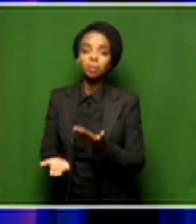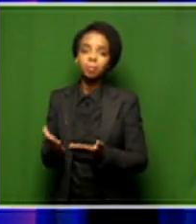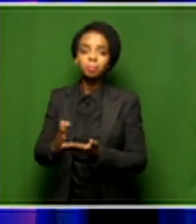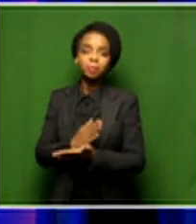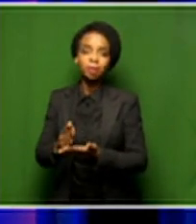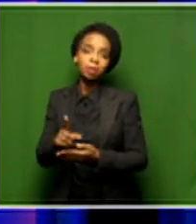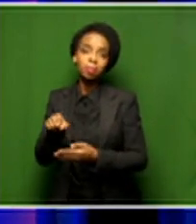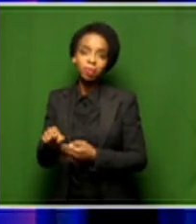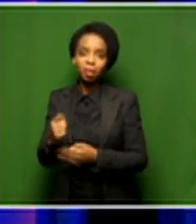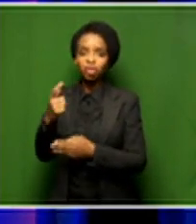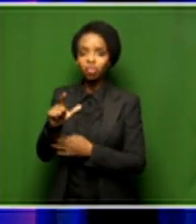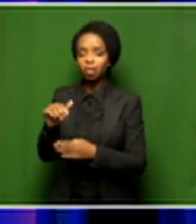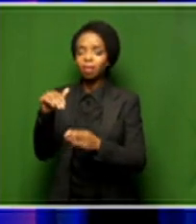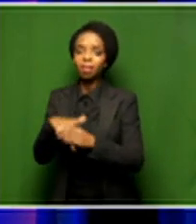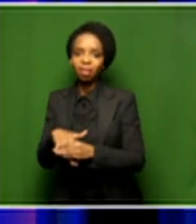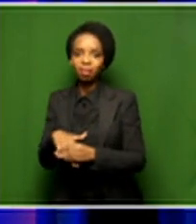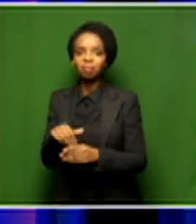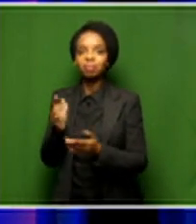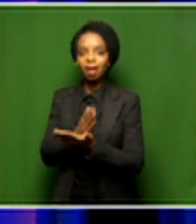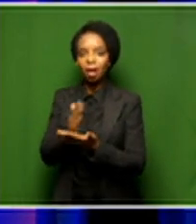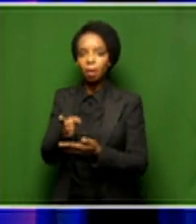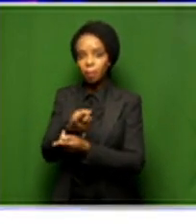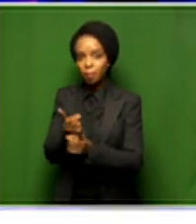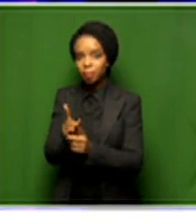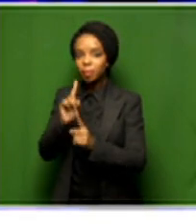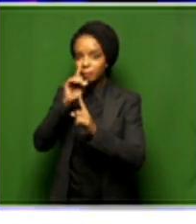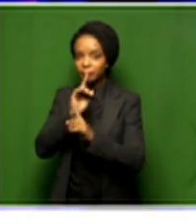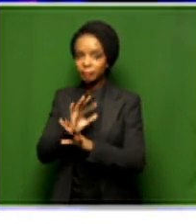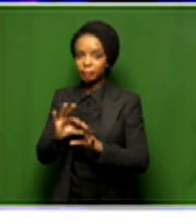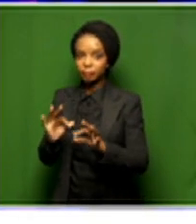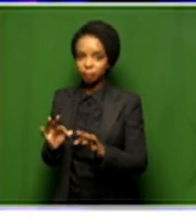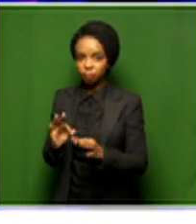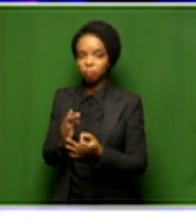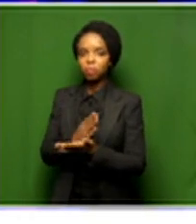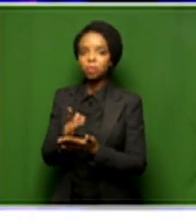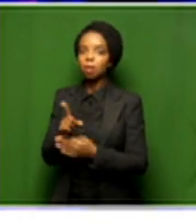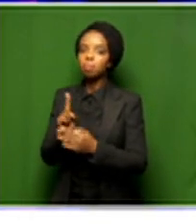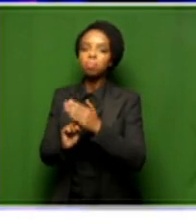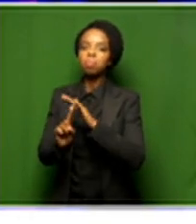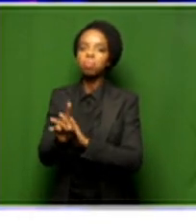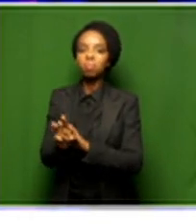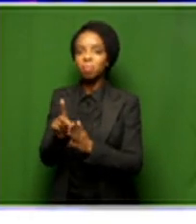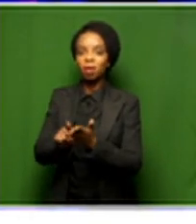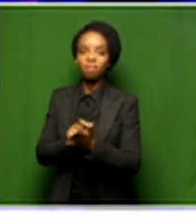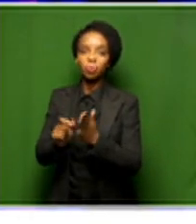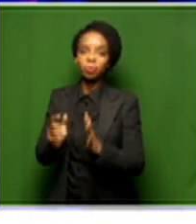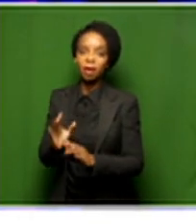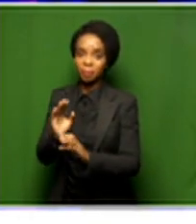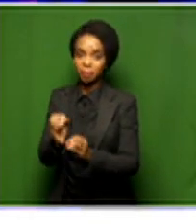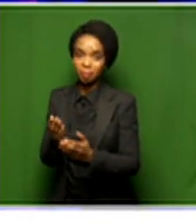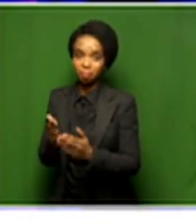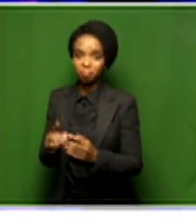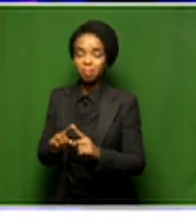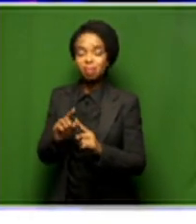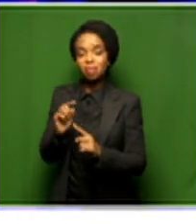checking in with that are kind of quiet at the moment. Some of them, not even a single voter there, and others just a trickle of people